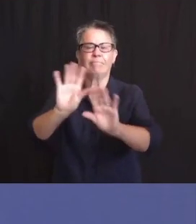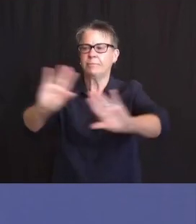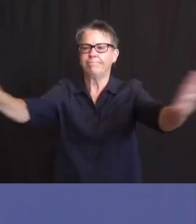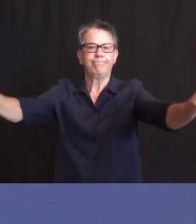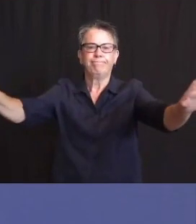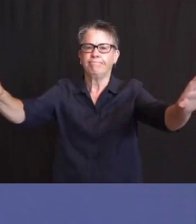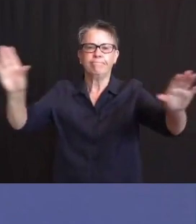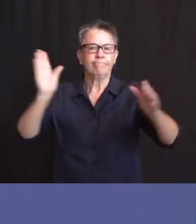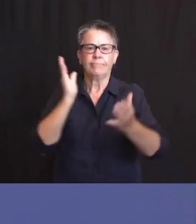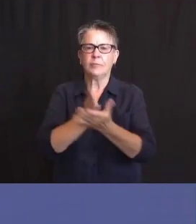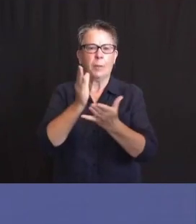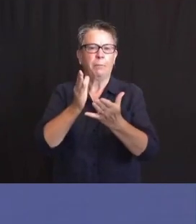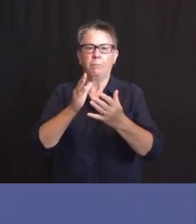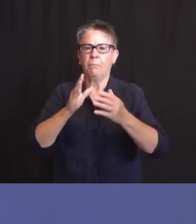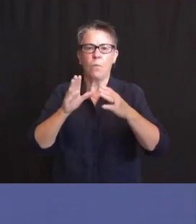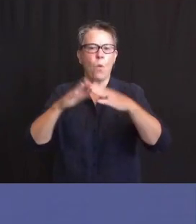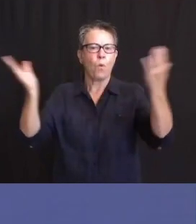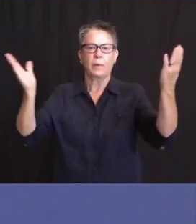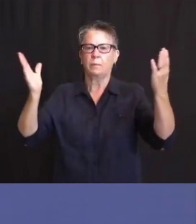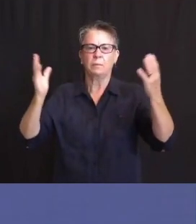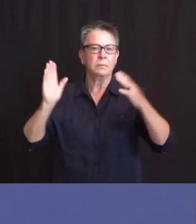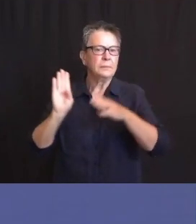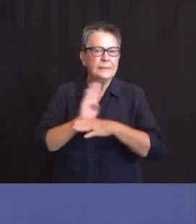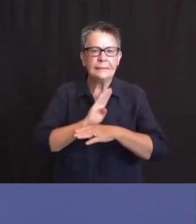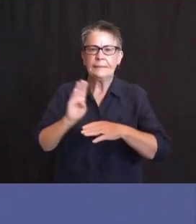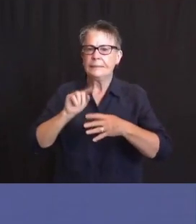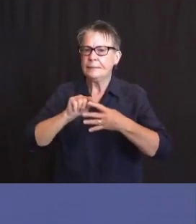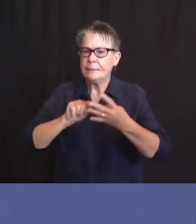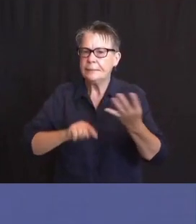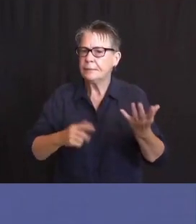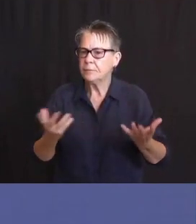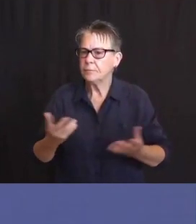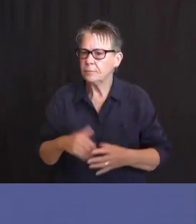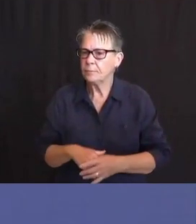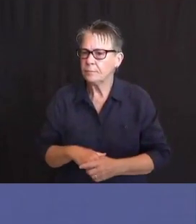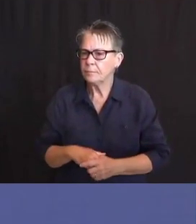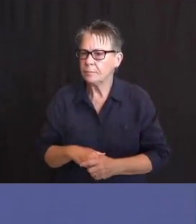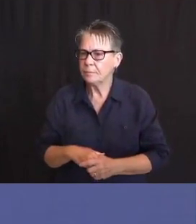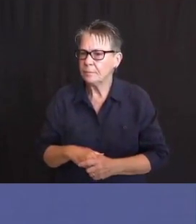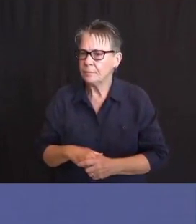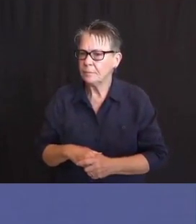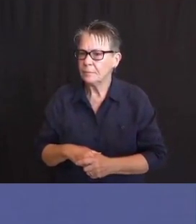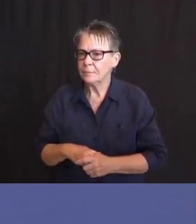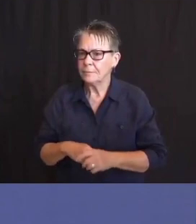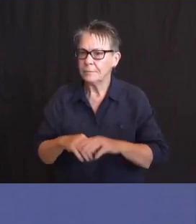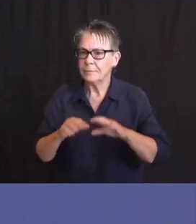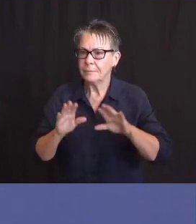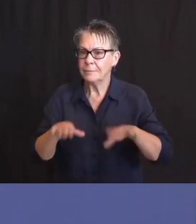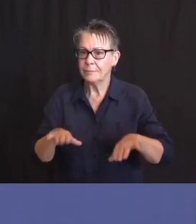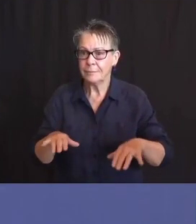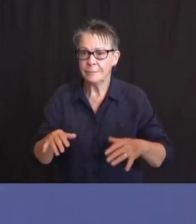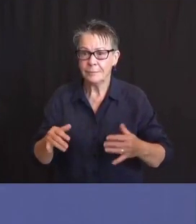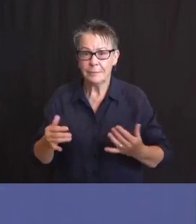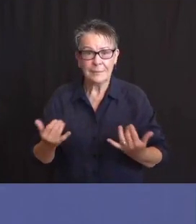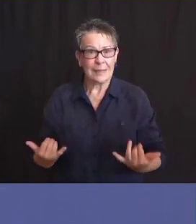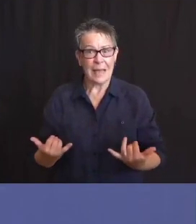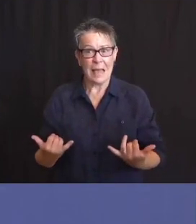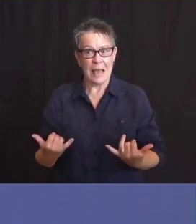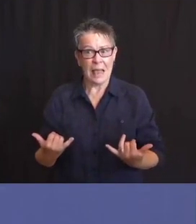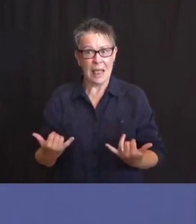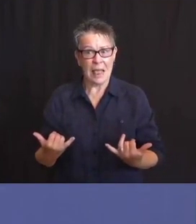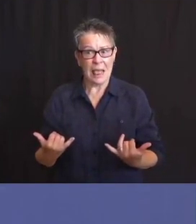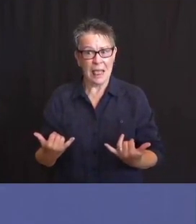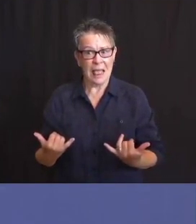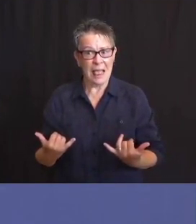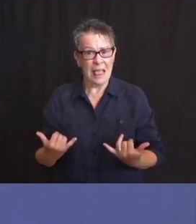we're there. So I don't think you won't have to wait a lot longer unless we better have a big weekend. That would